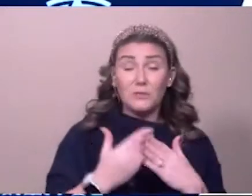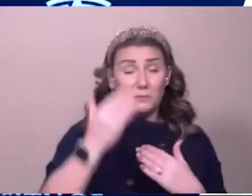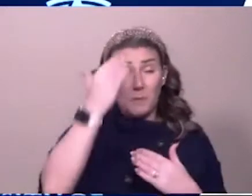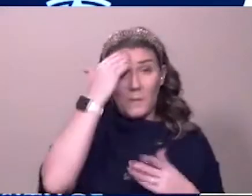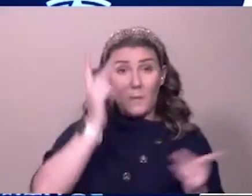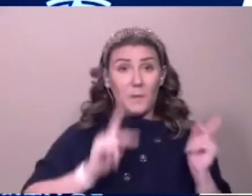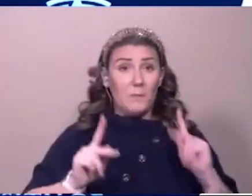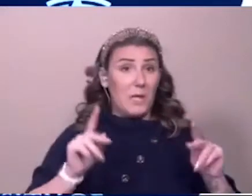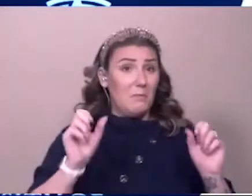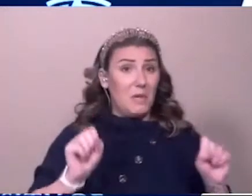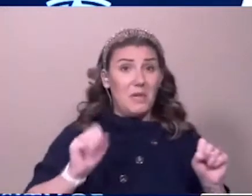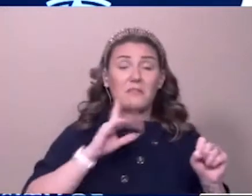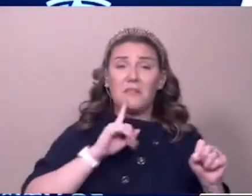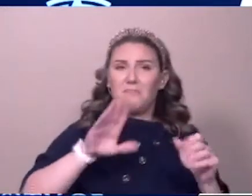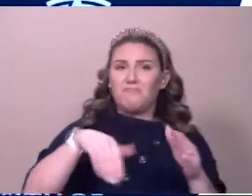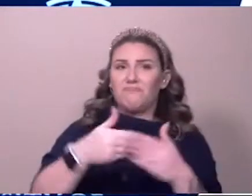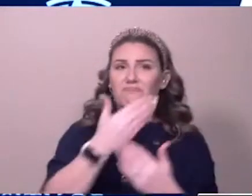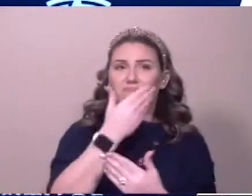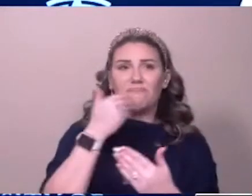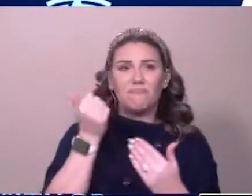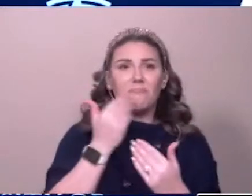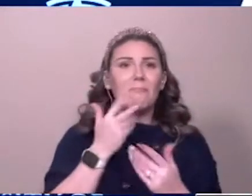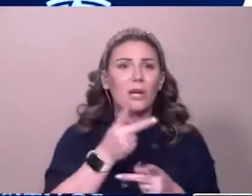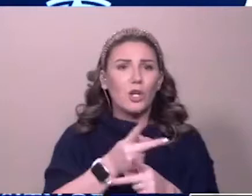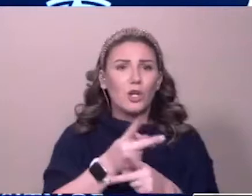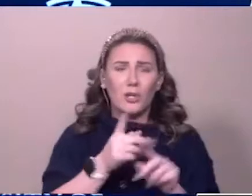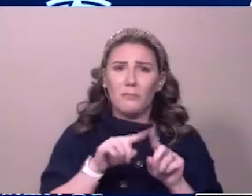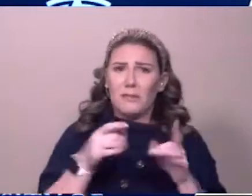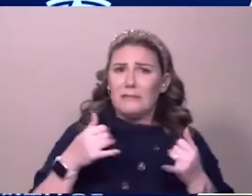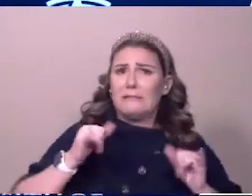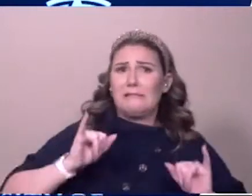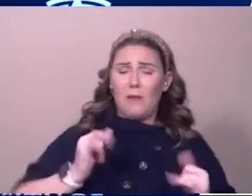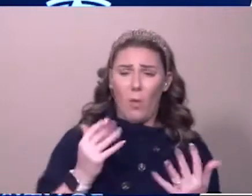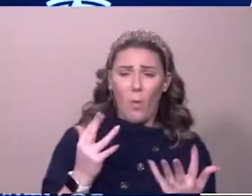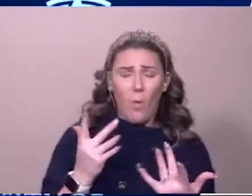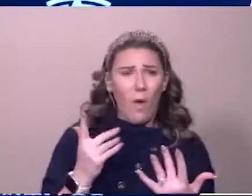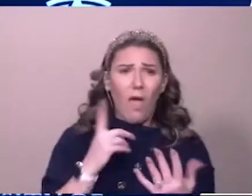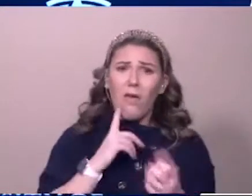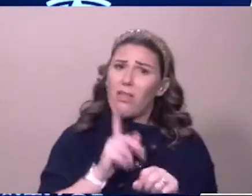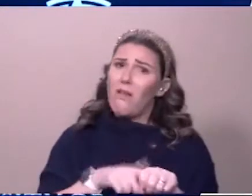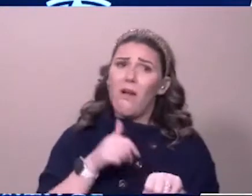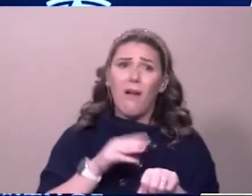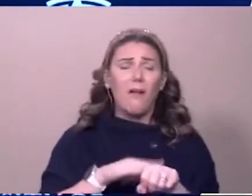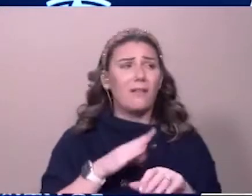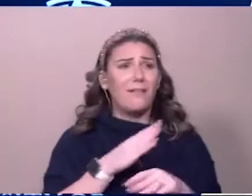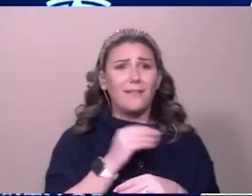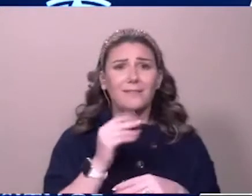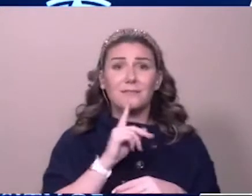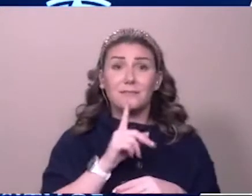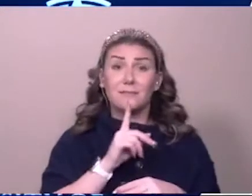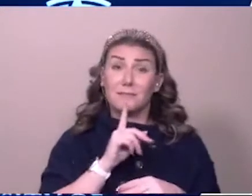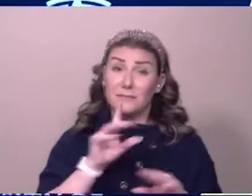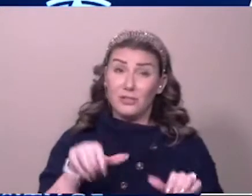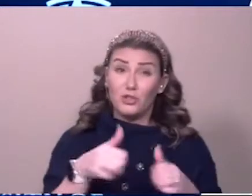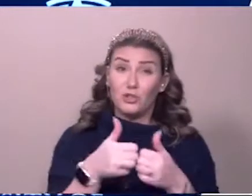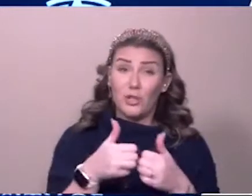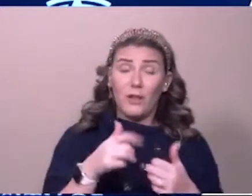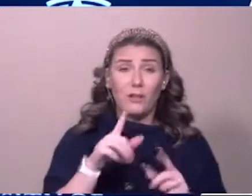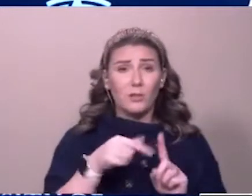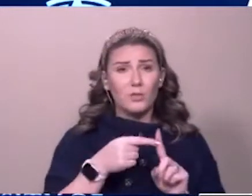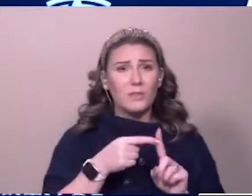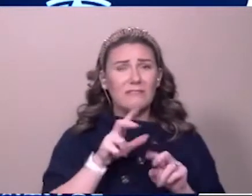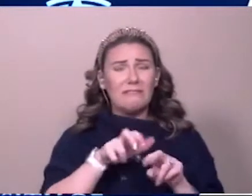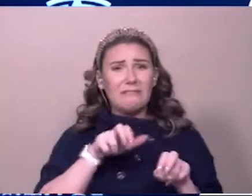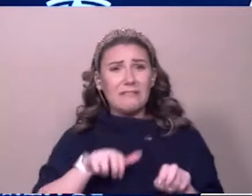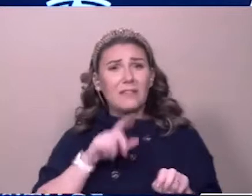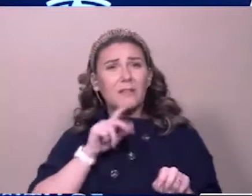able to get to a better level of care where they need, but it's still too long a wait overall, and we're still, I know, challenged by it. And when you sit back and look